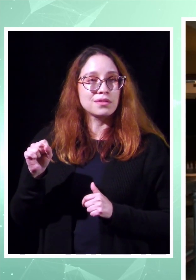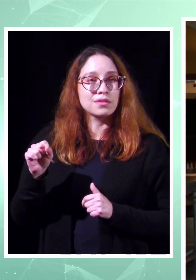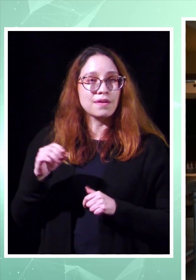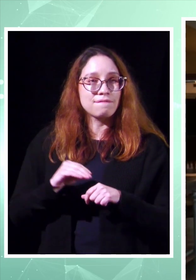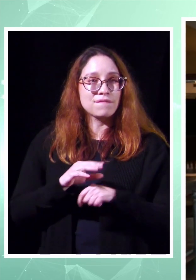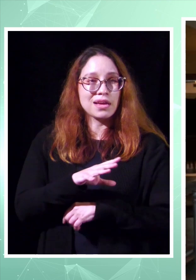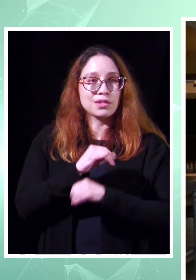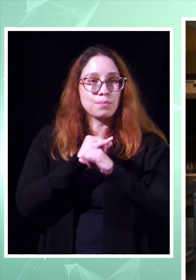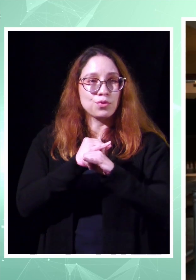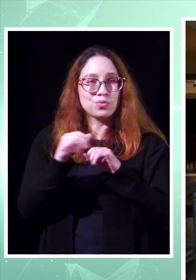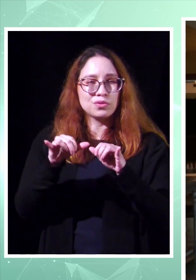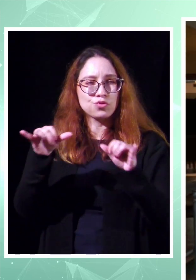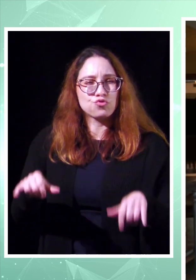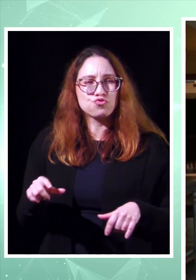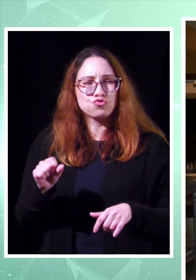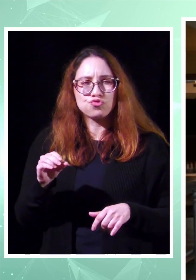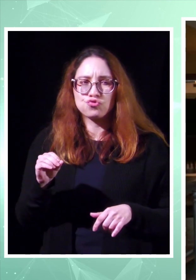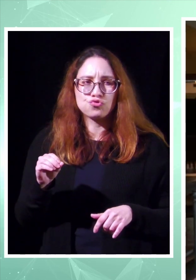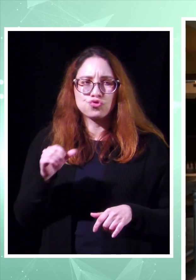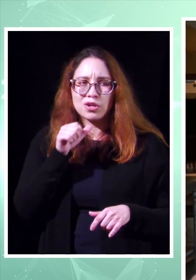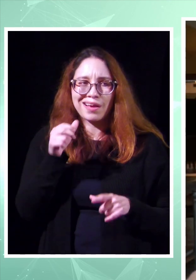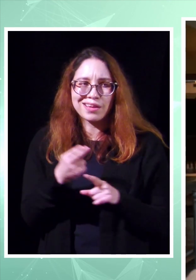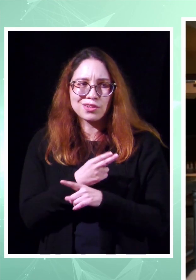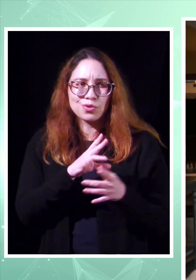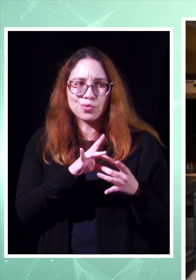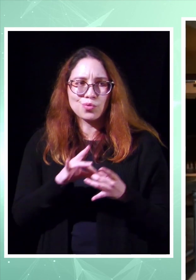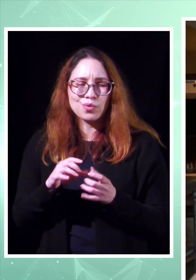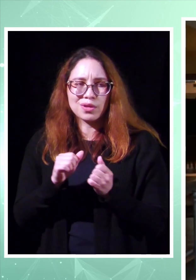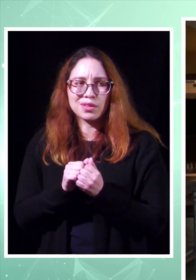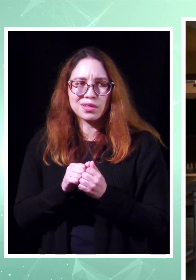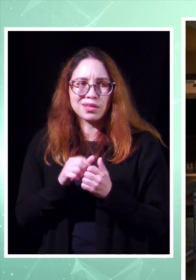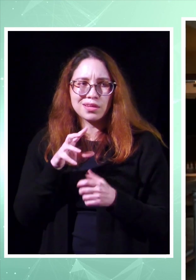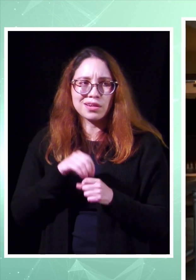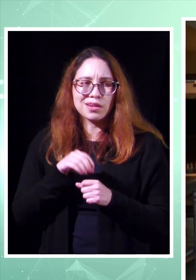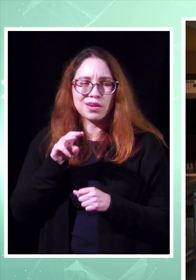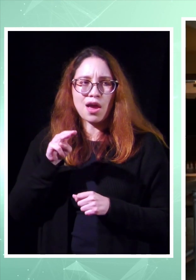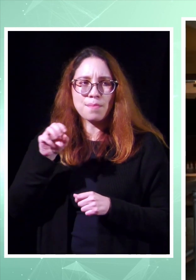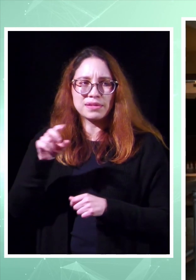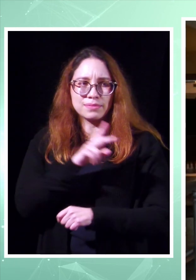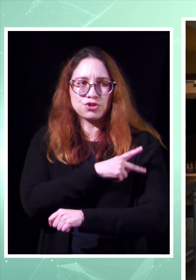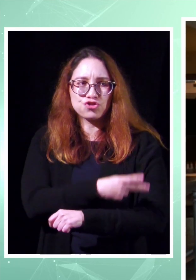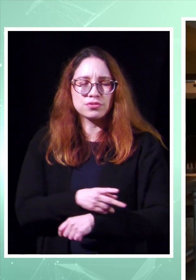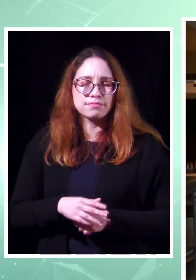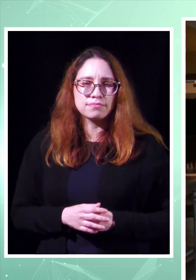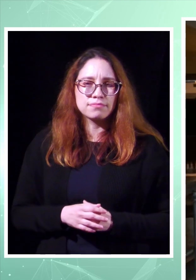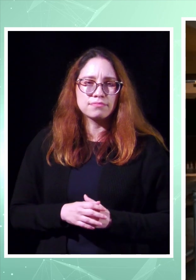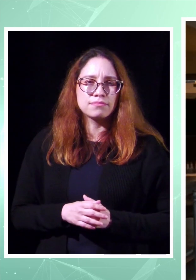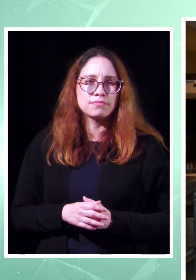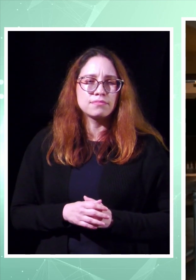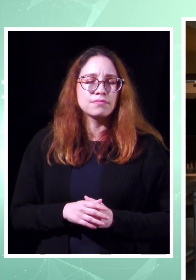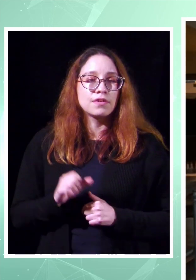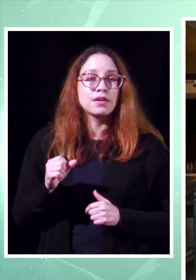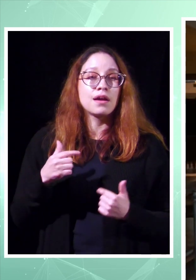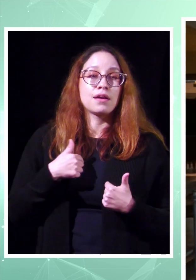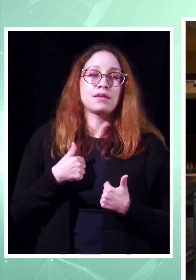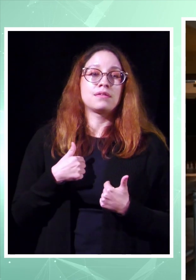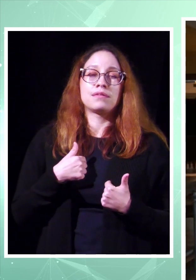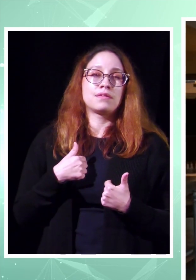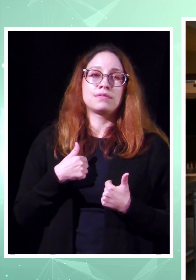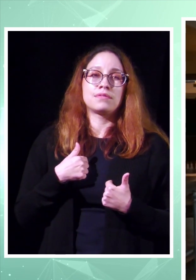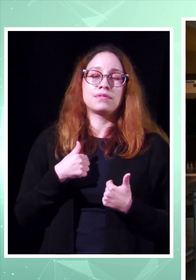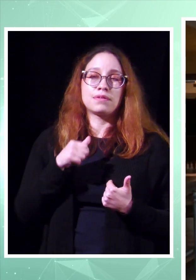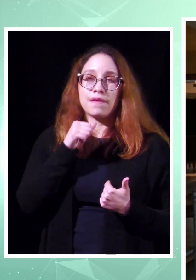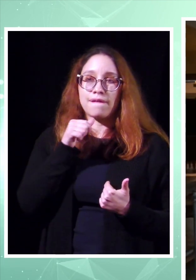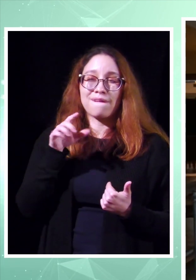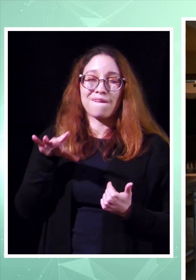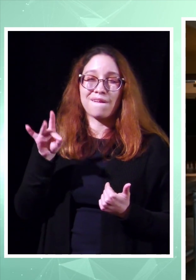system or shouldn't be used with or within MS patients? So I have not